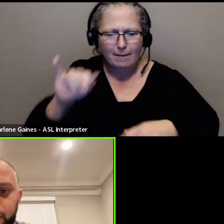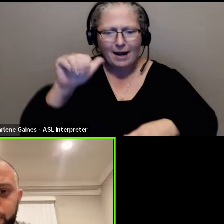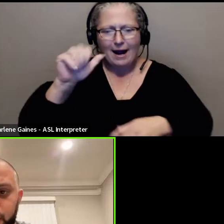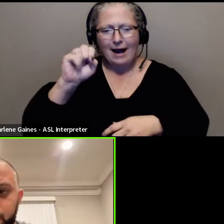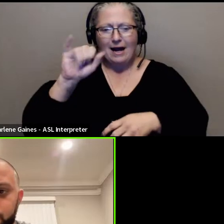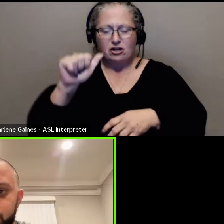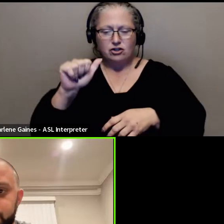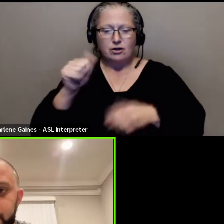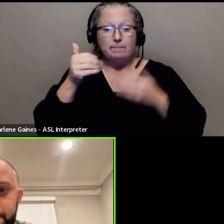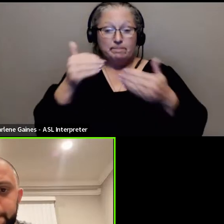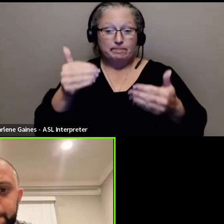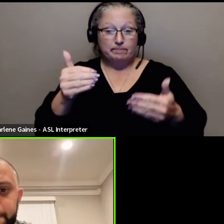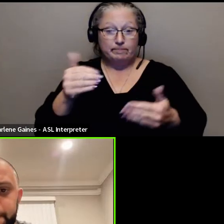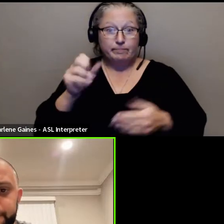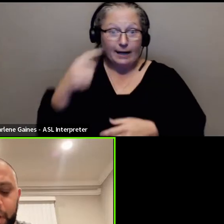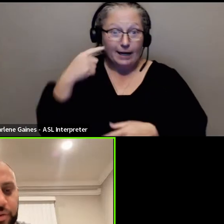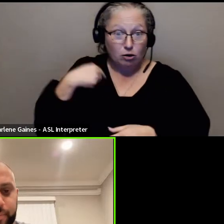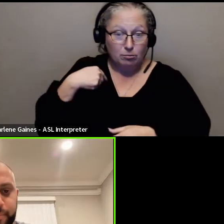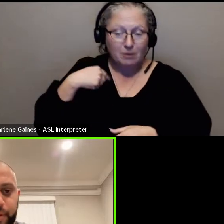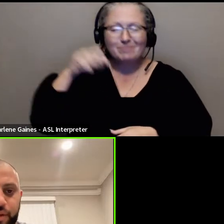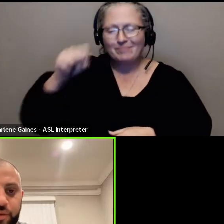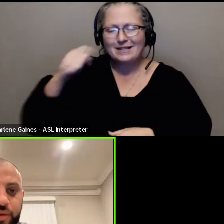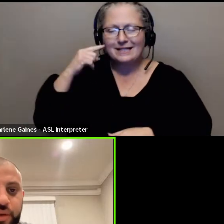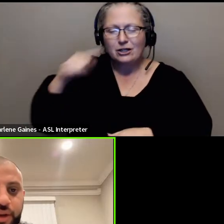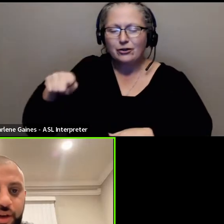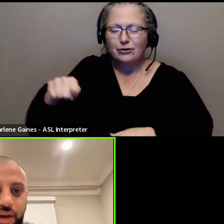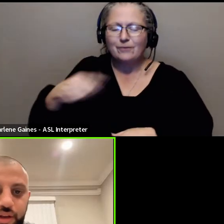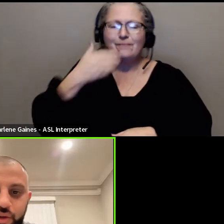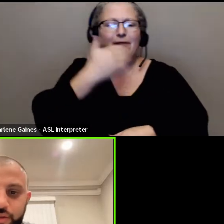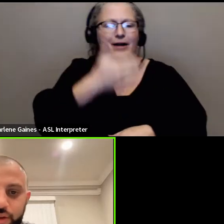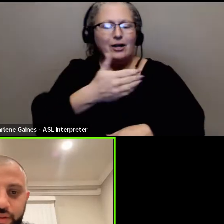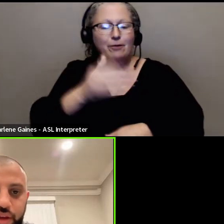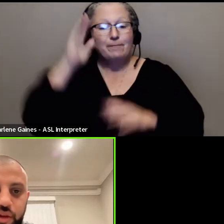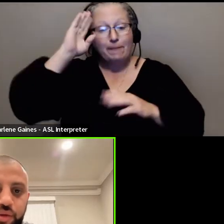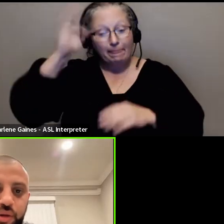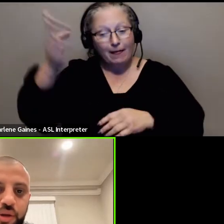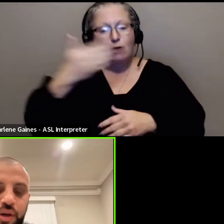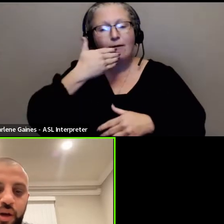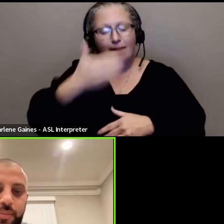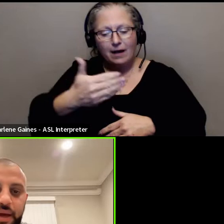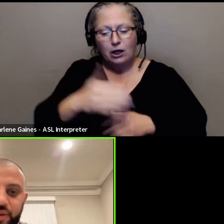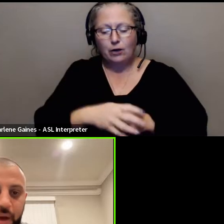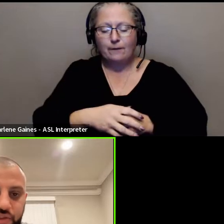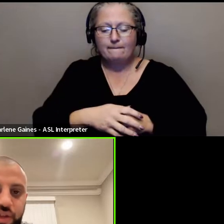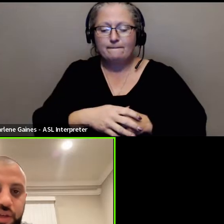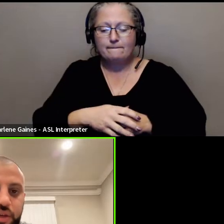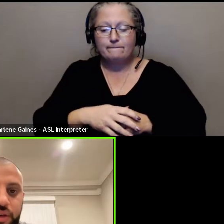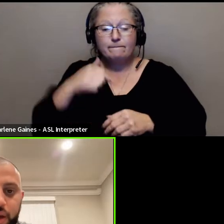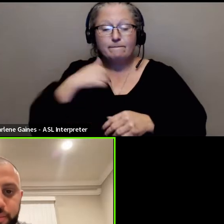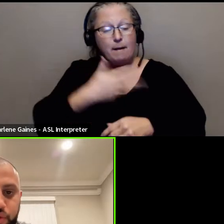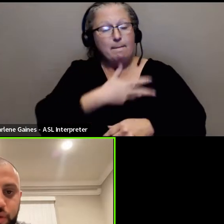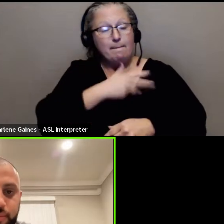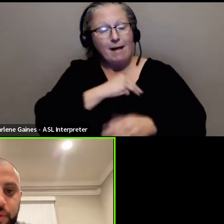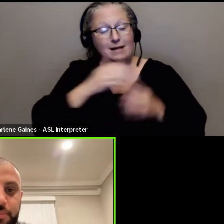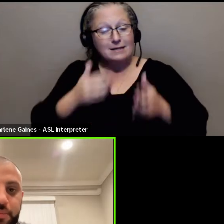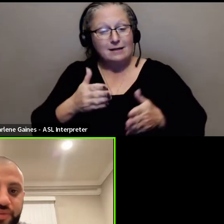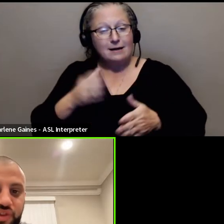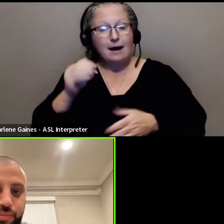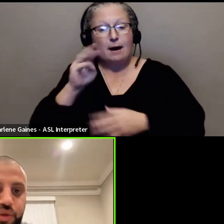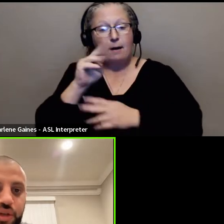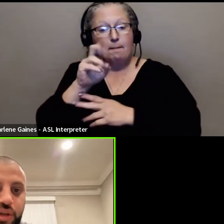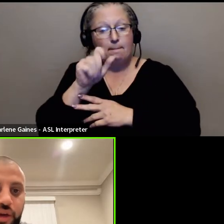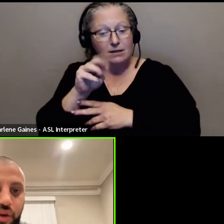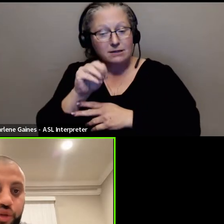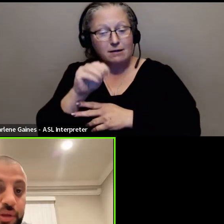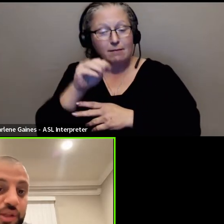Hi, am I audible? Yes, we can hear you. Thank you. Hello and thank you. As a Palestinian, a Muslim, a member of